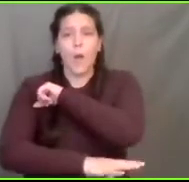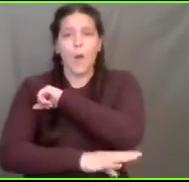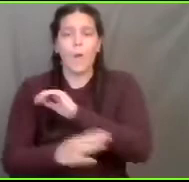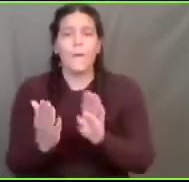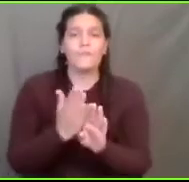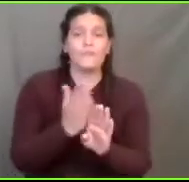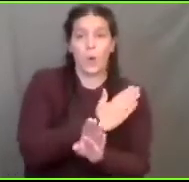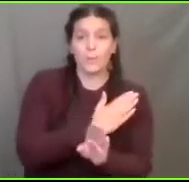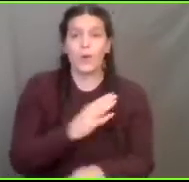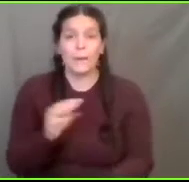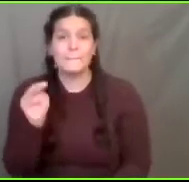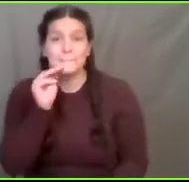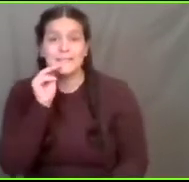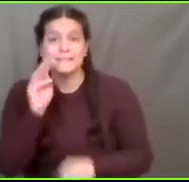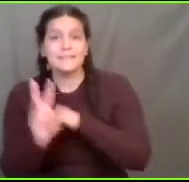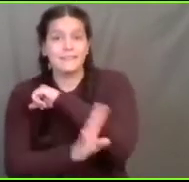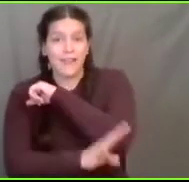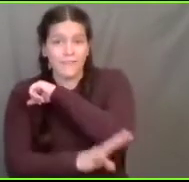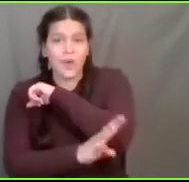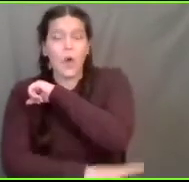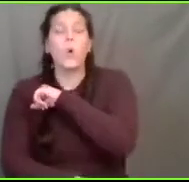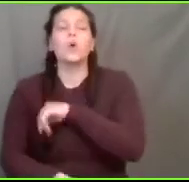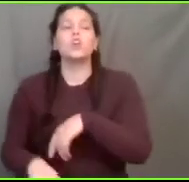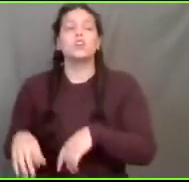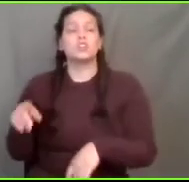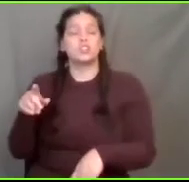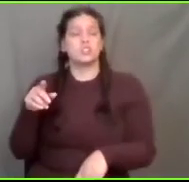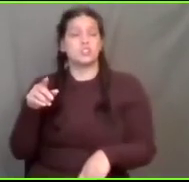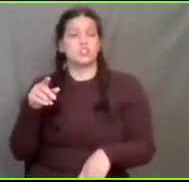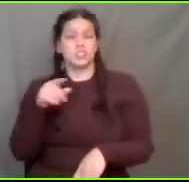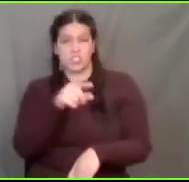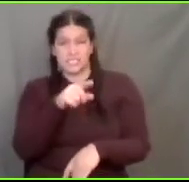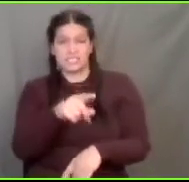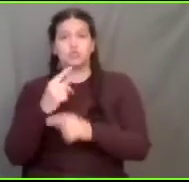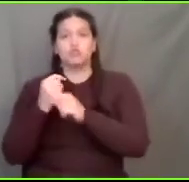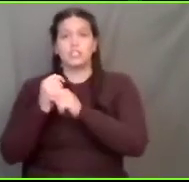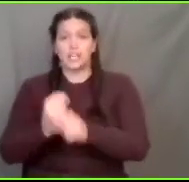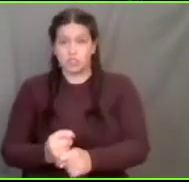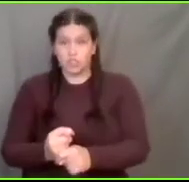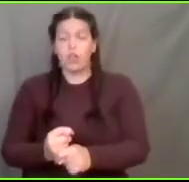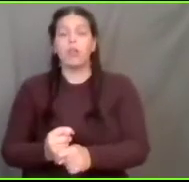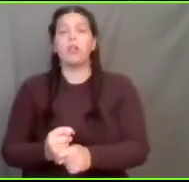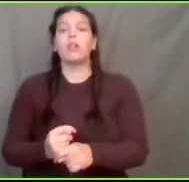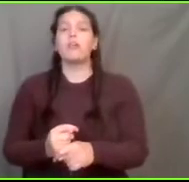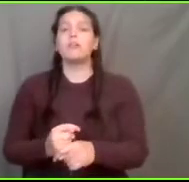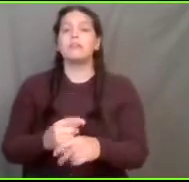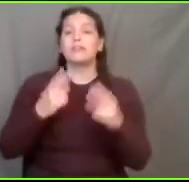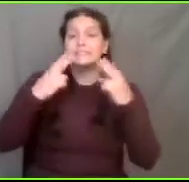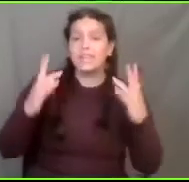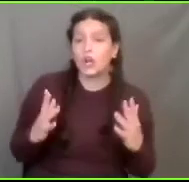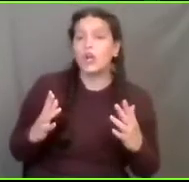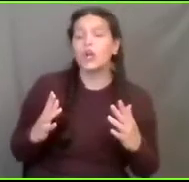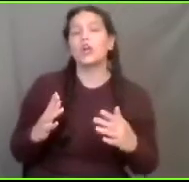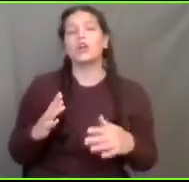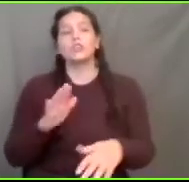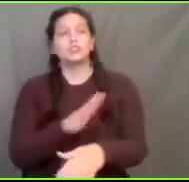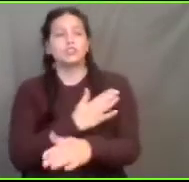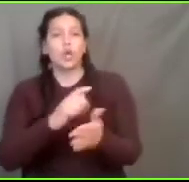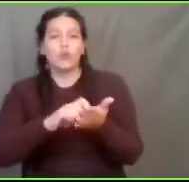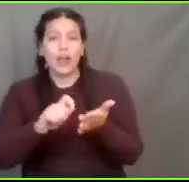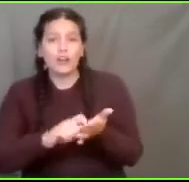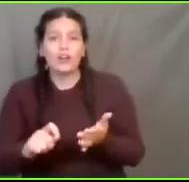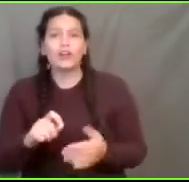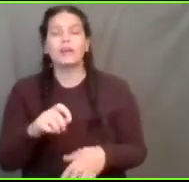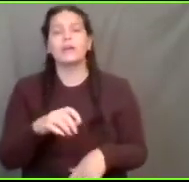multi-award-winning traditional singer-songwriter from the Navajo Nation, Radmilla Cody, who's going to grace us with some